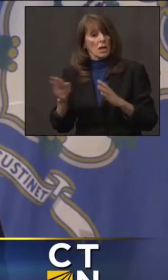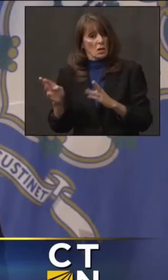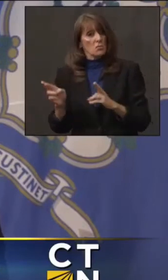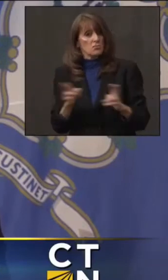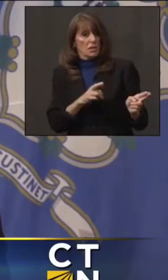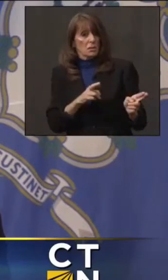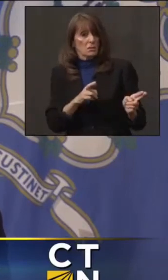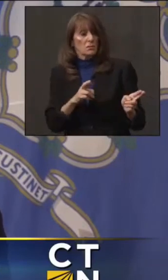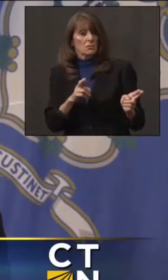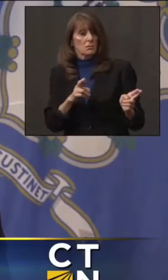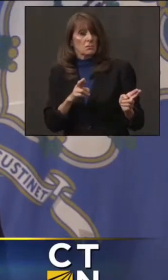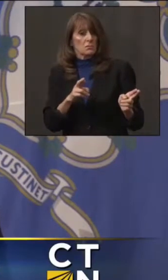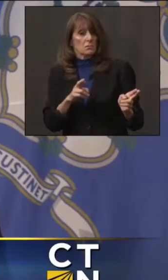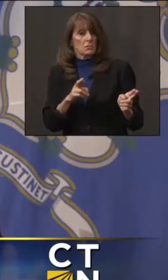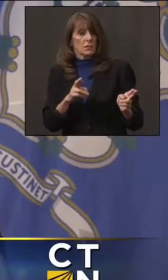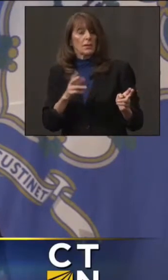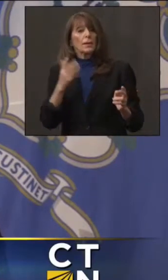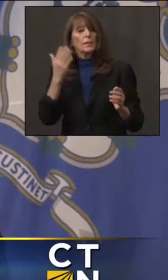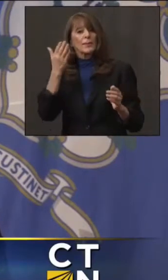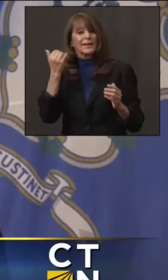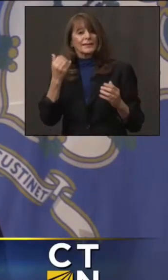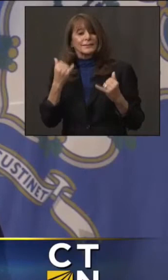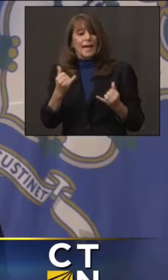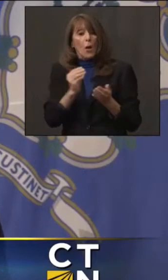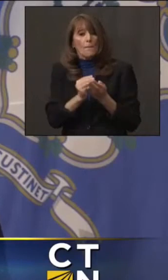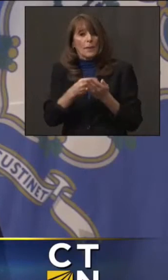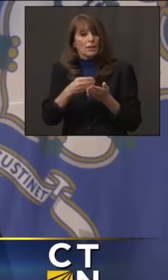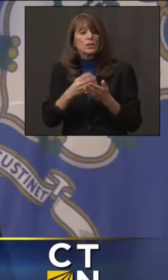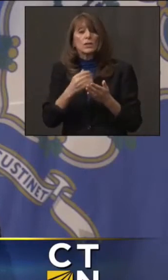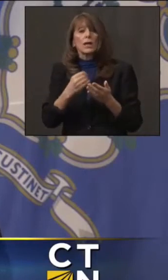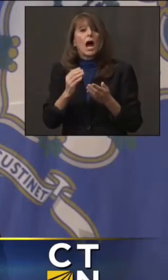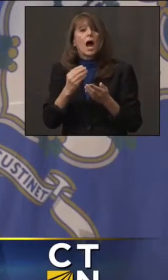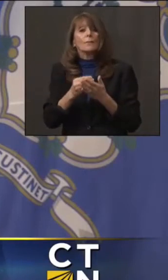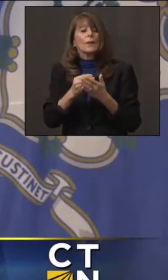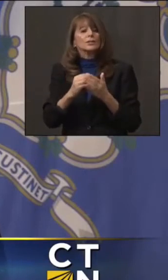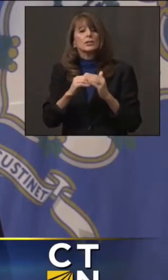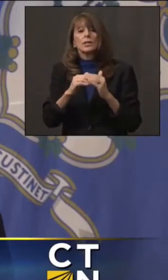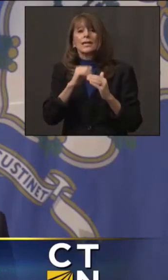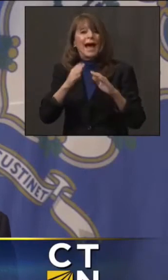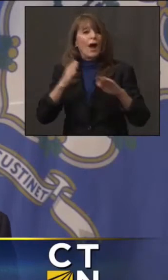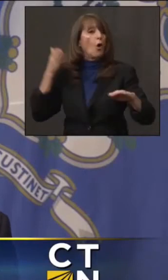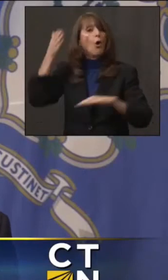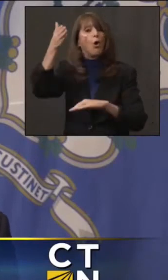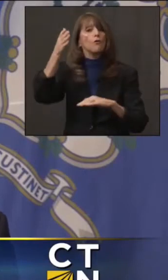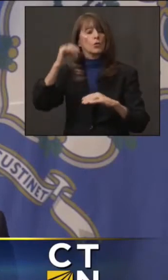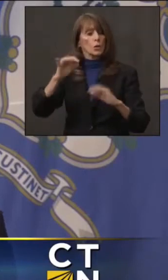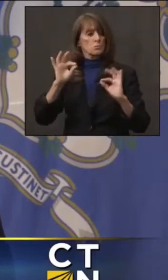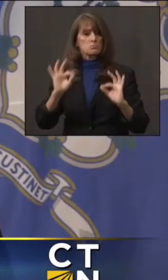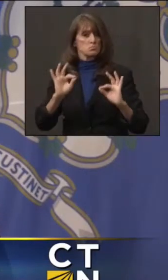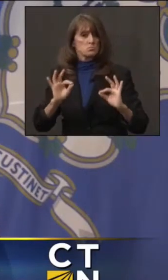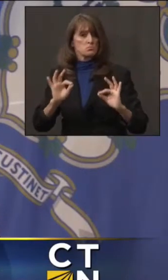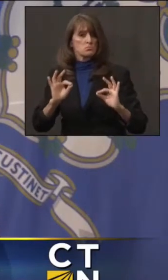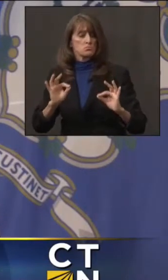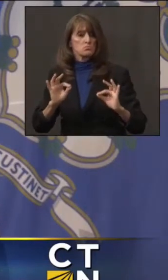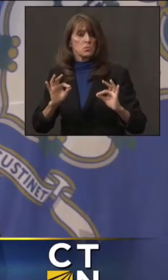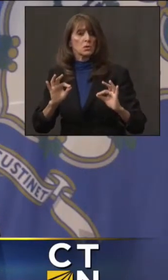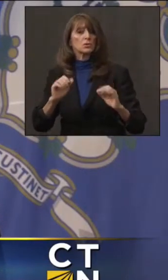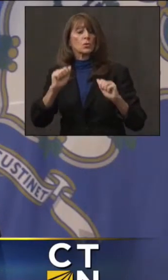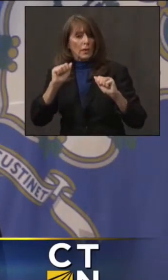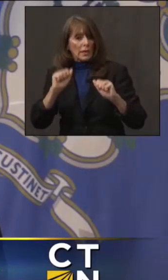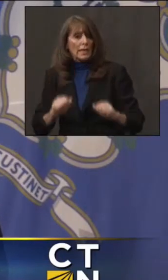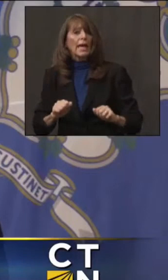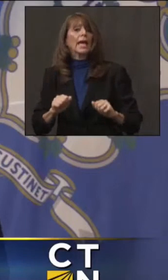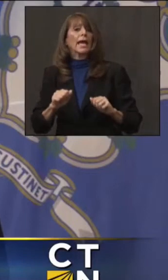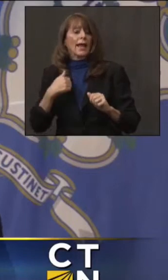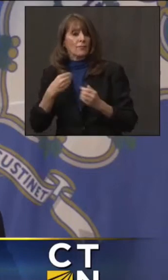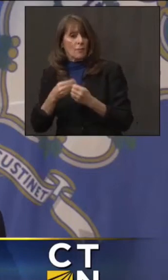peers. We underspent in our current budget year, so we do have some resources we can reallocate to testing and the